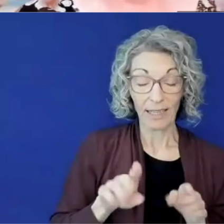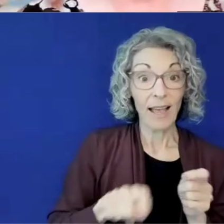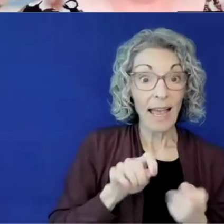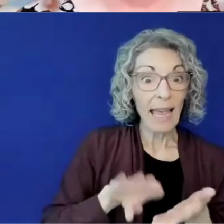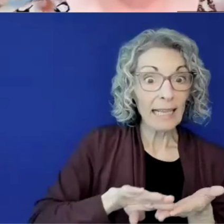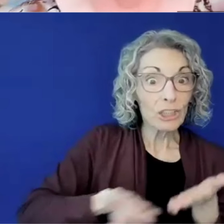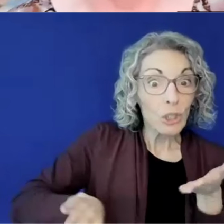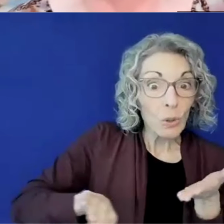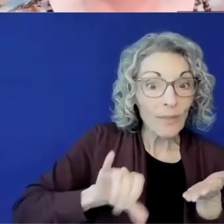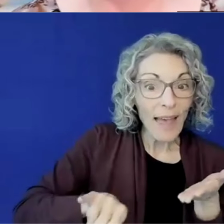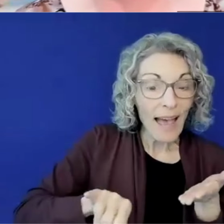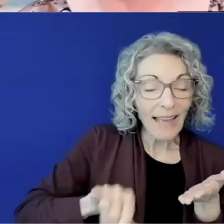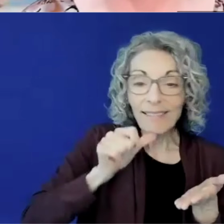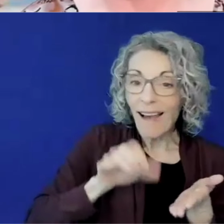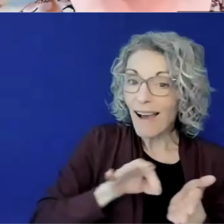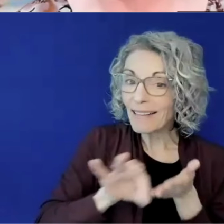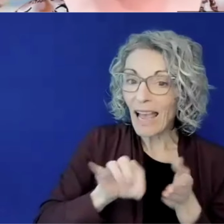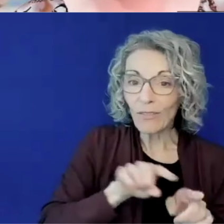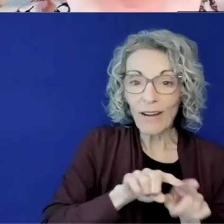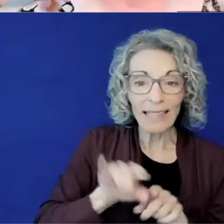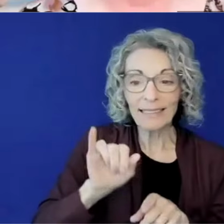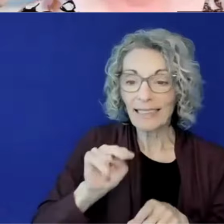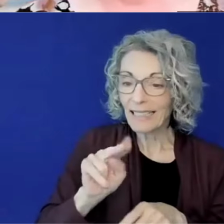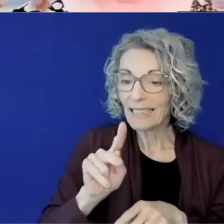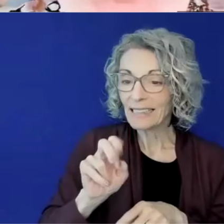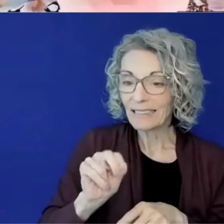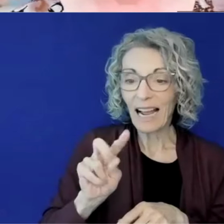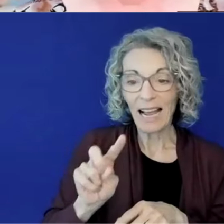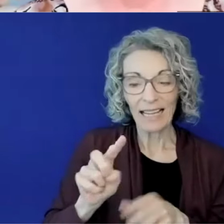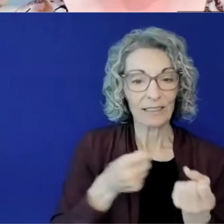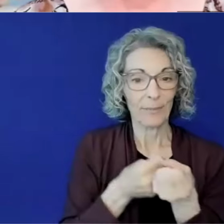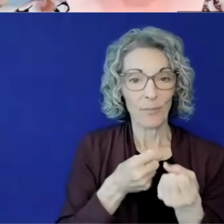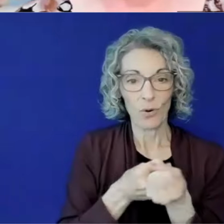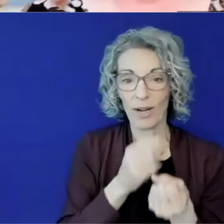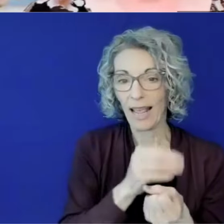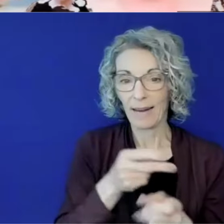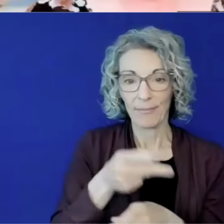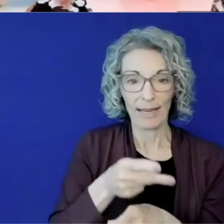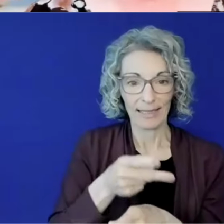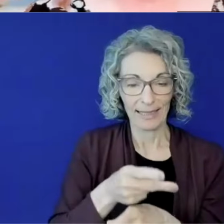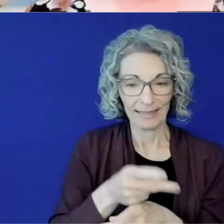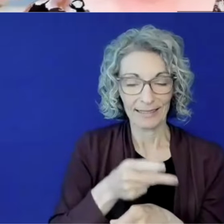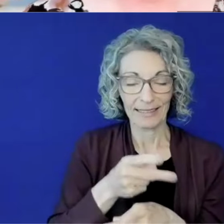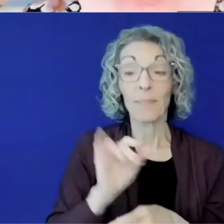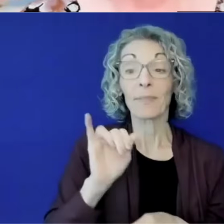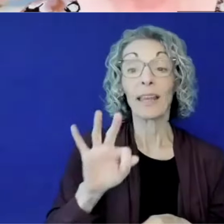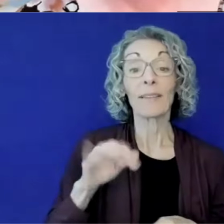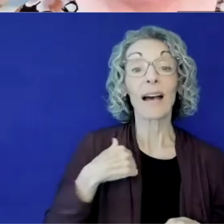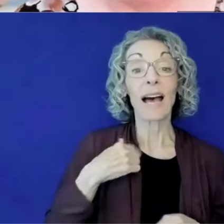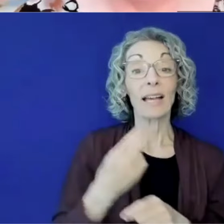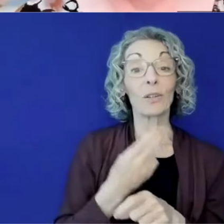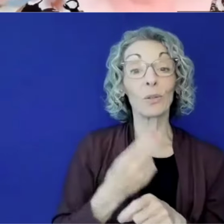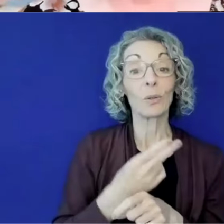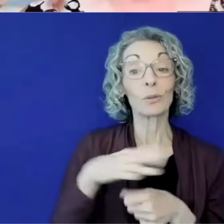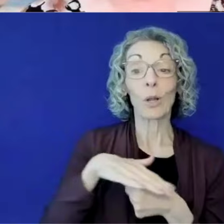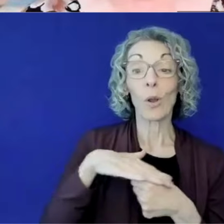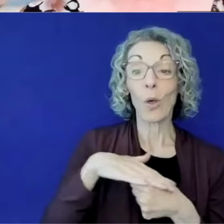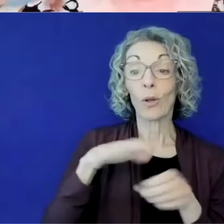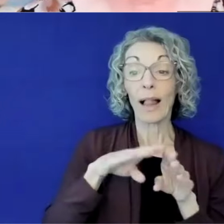excluded and will not count as in-kind support and maintenance. So if I'm using the local